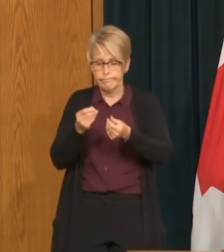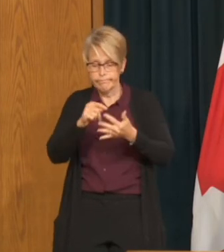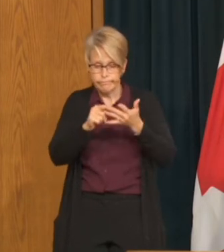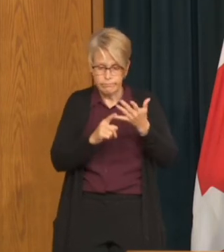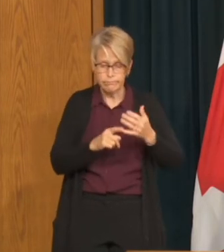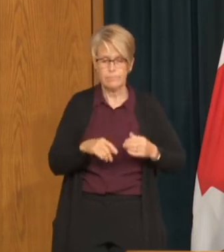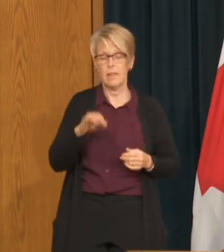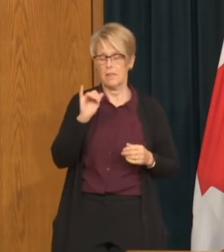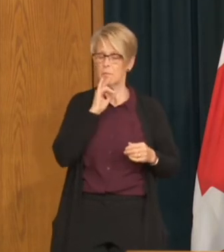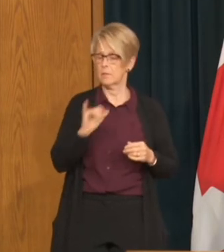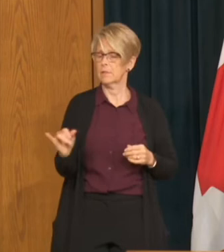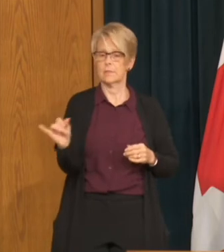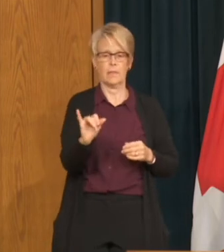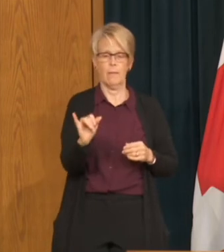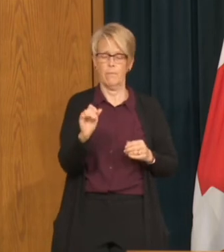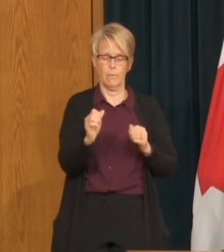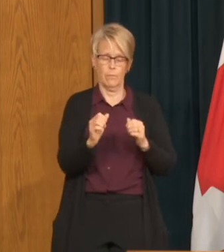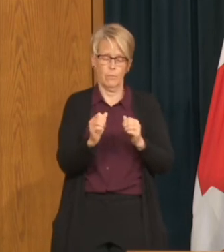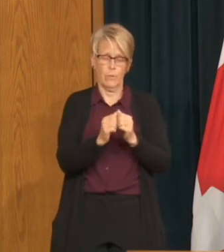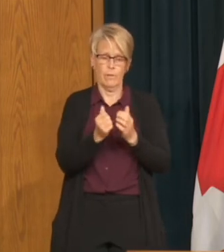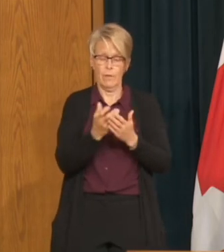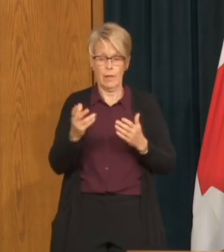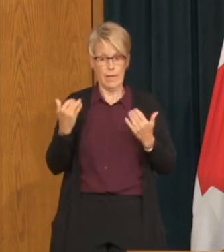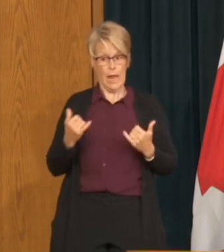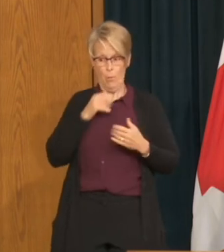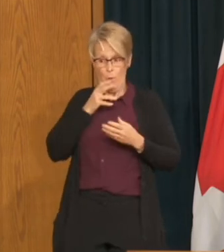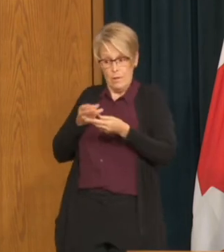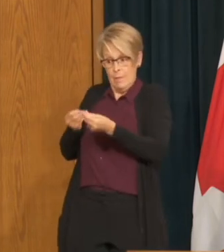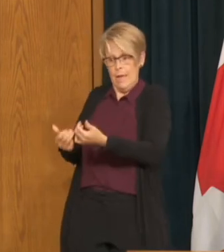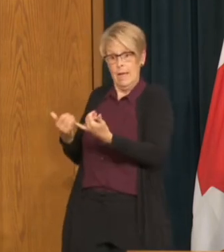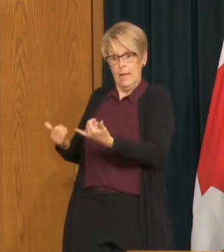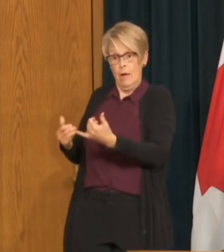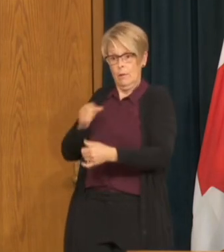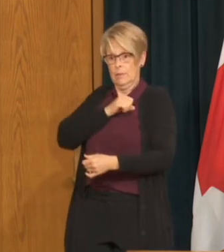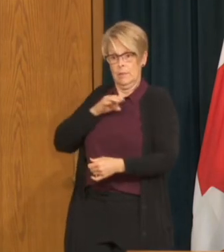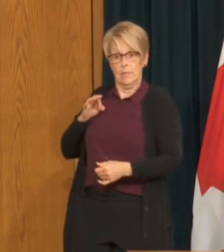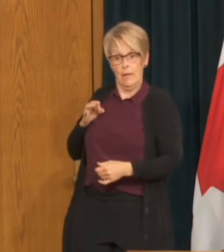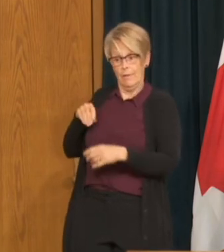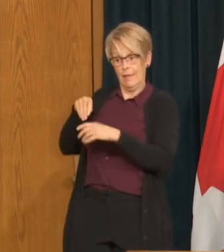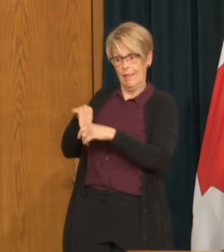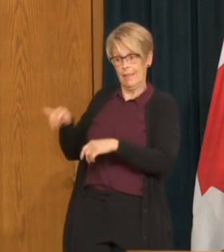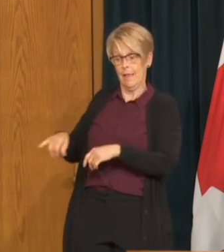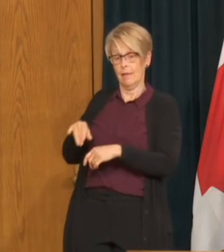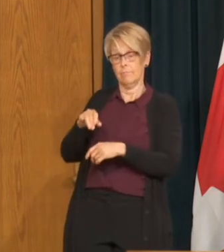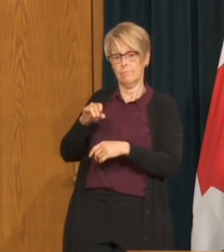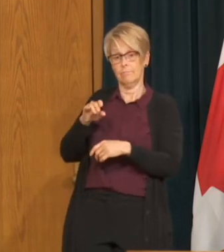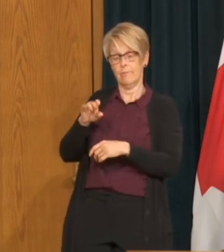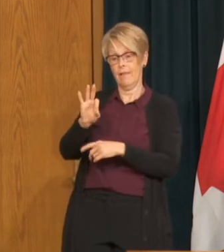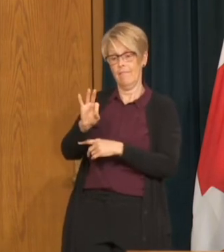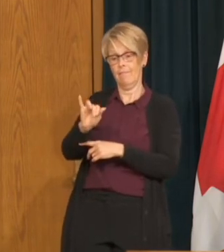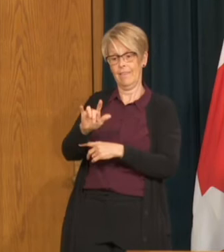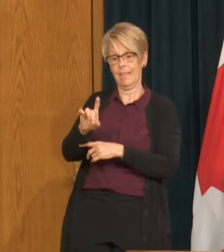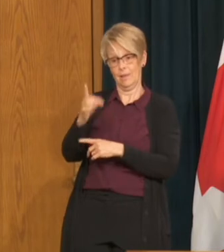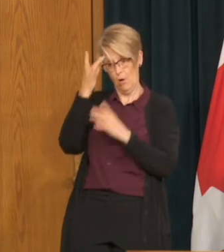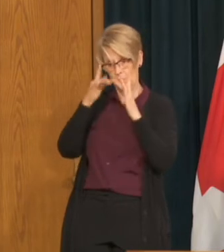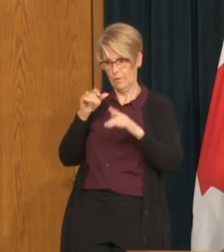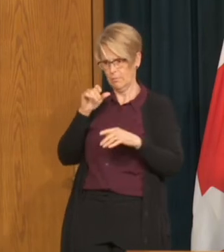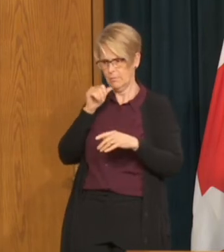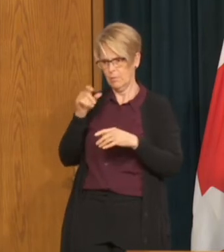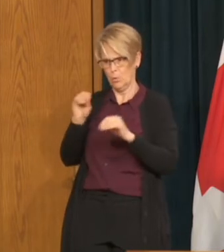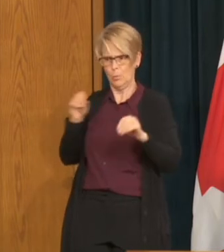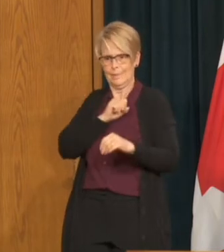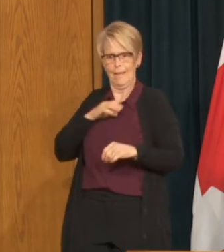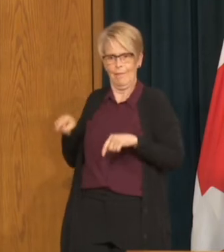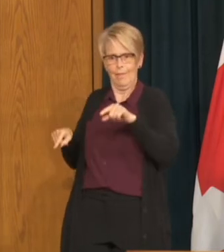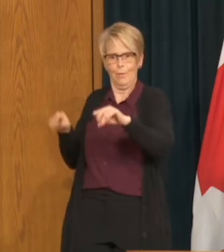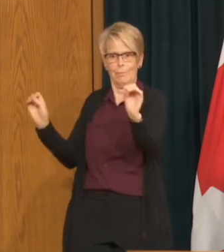So that would be the same for anything. So although we're not spending any money today on staff inside those field hospitals because they're not open yet, that